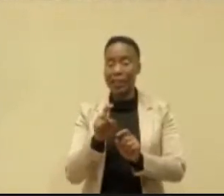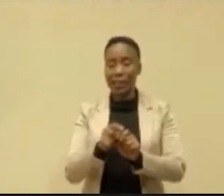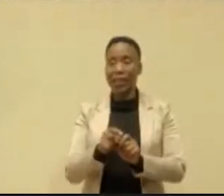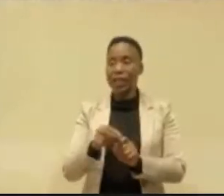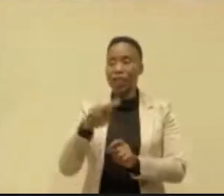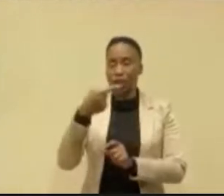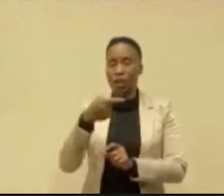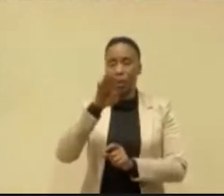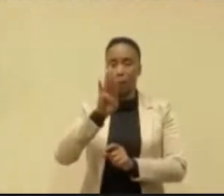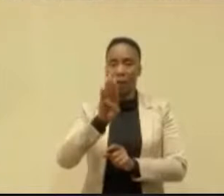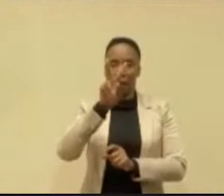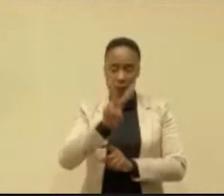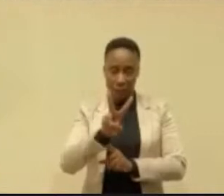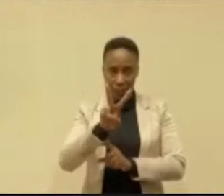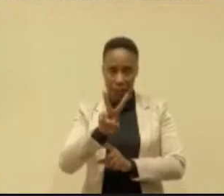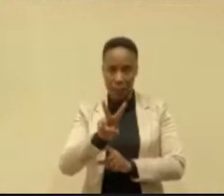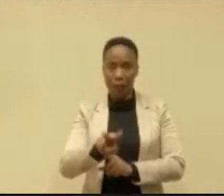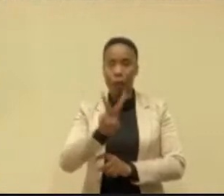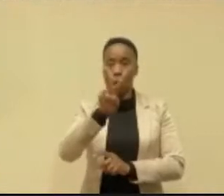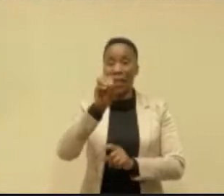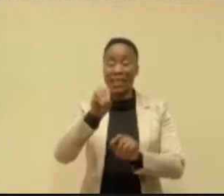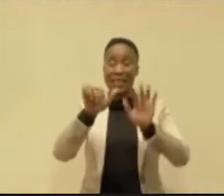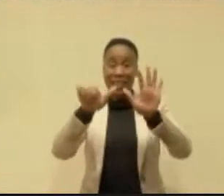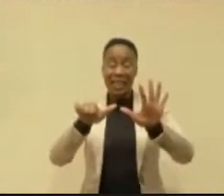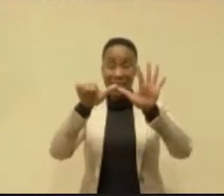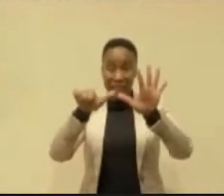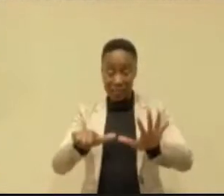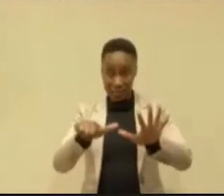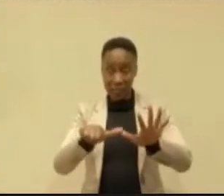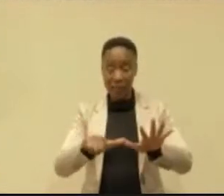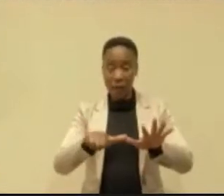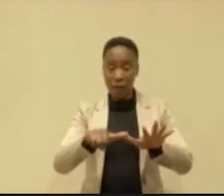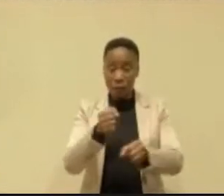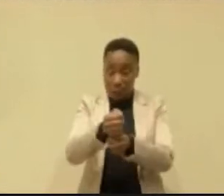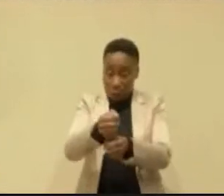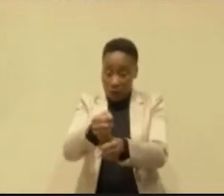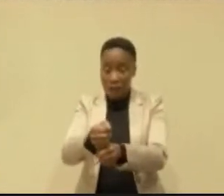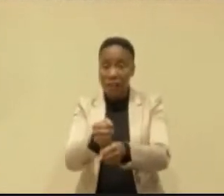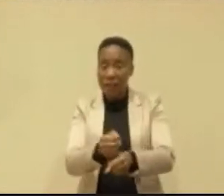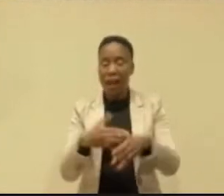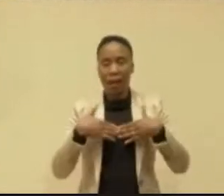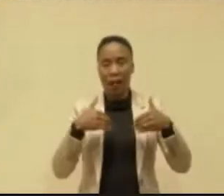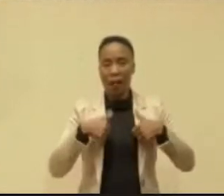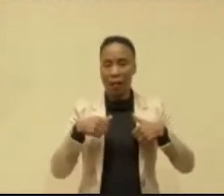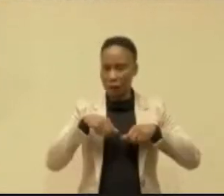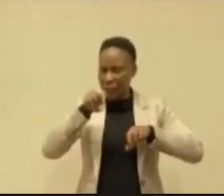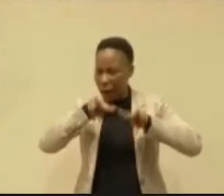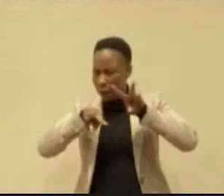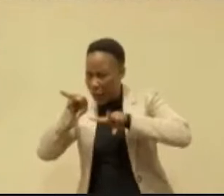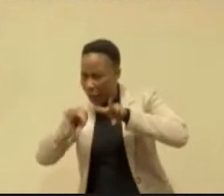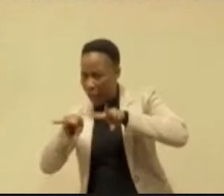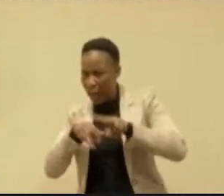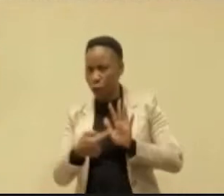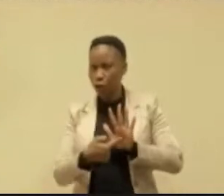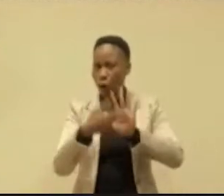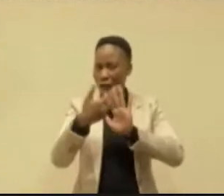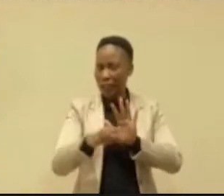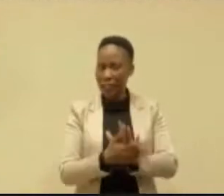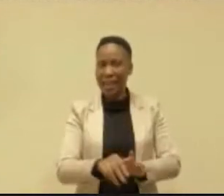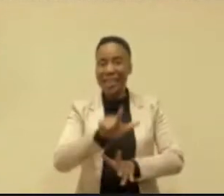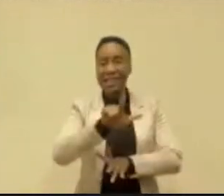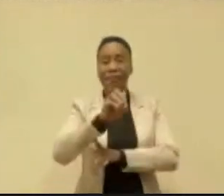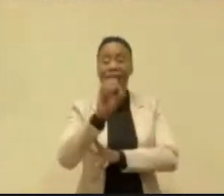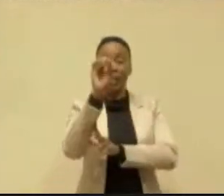the 2016 demographic and health survey terror shows that 70 percent of younger